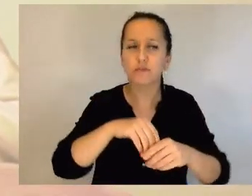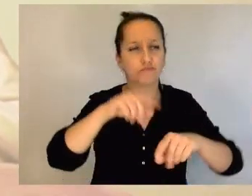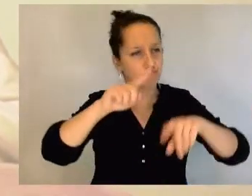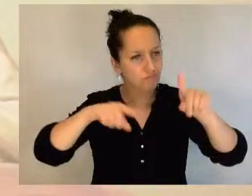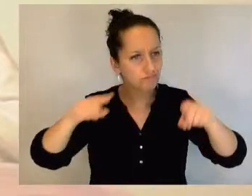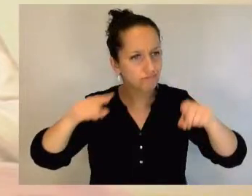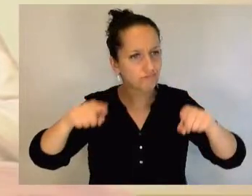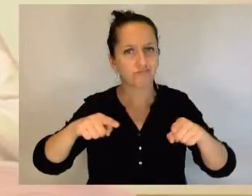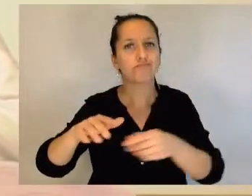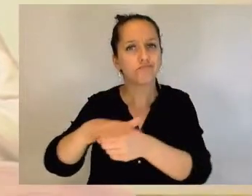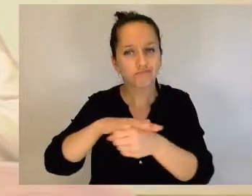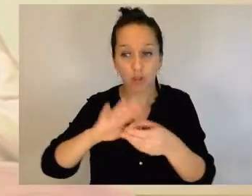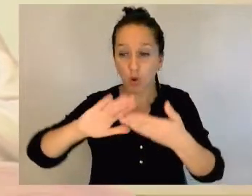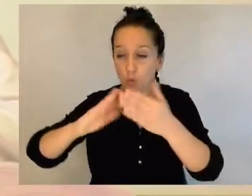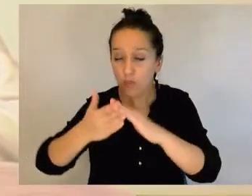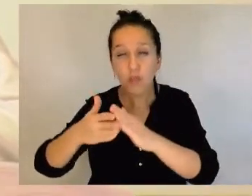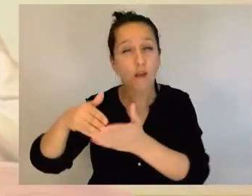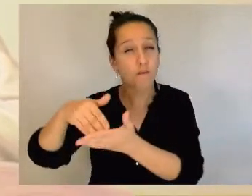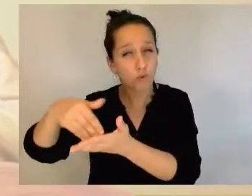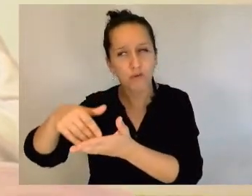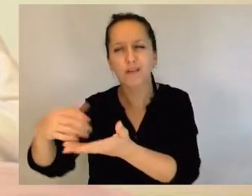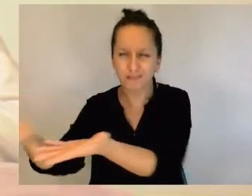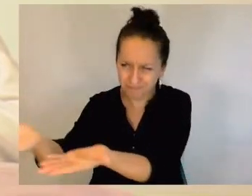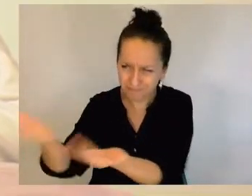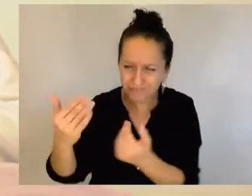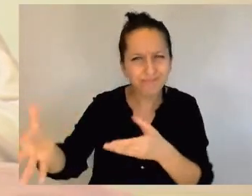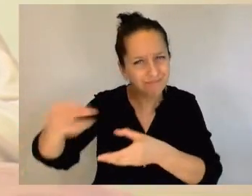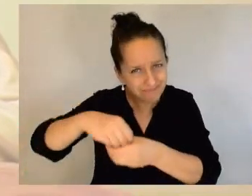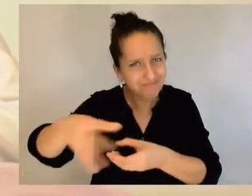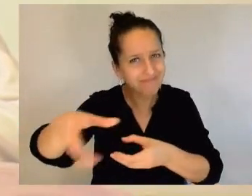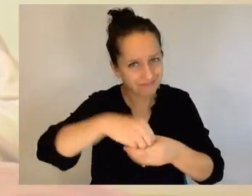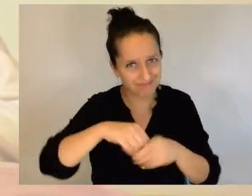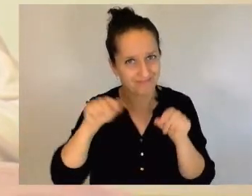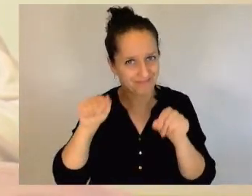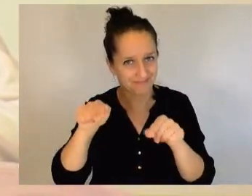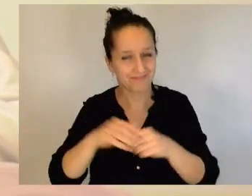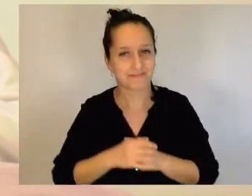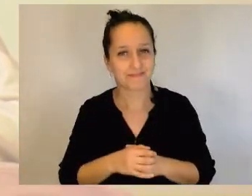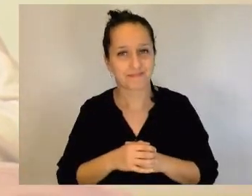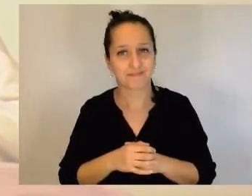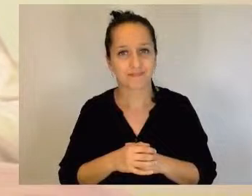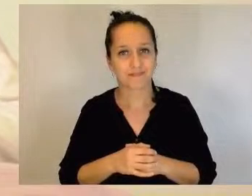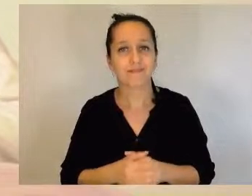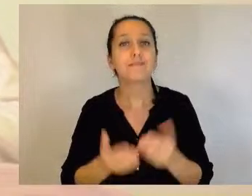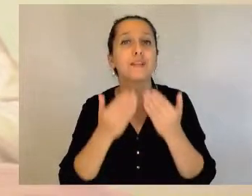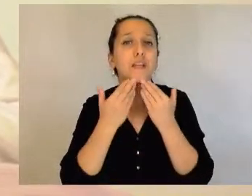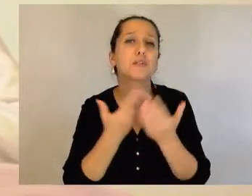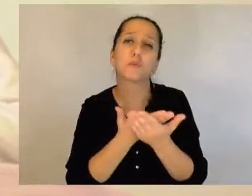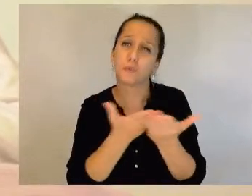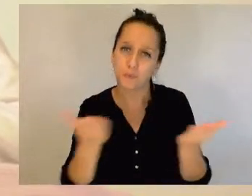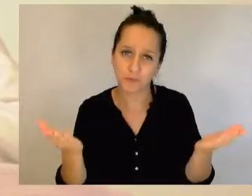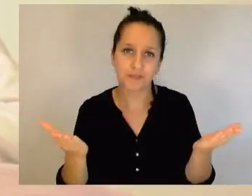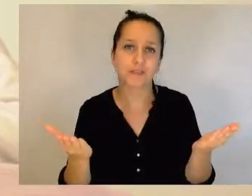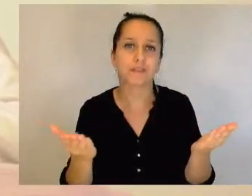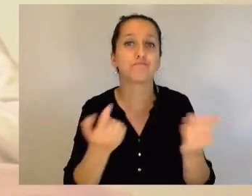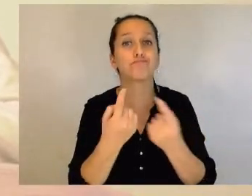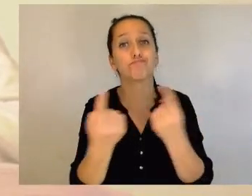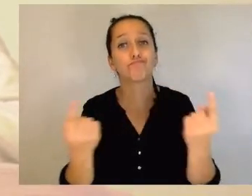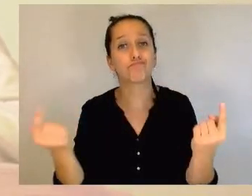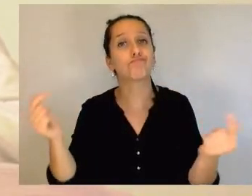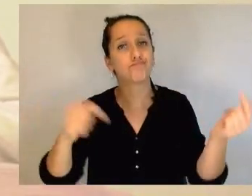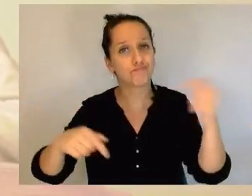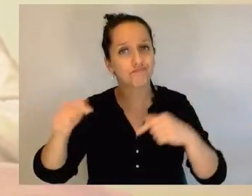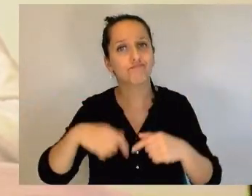territorial approach that will place the most vulnerable and marginal communities at the core. I wish to thank each and every one of you for